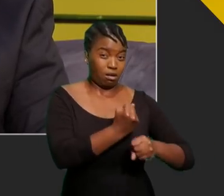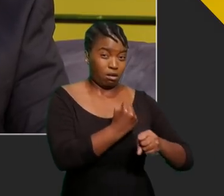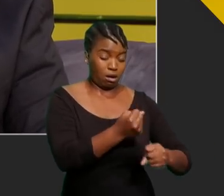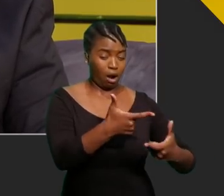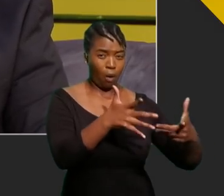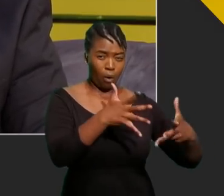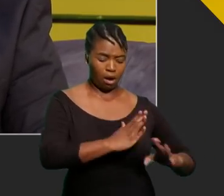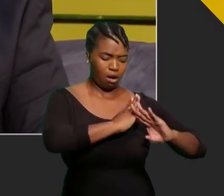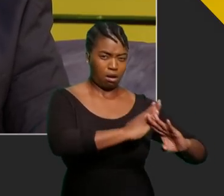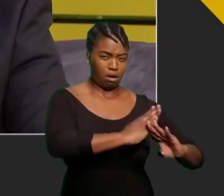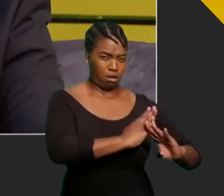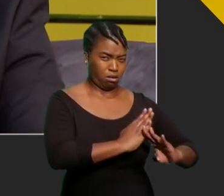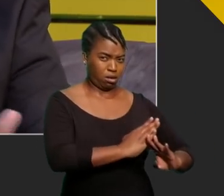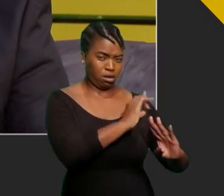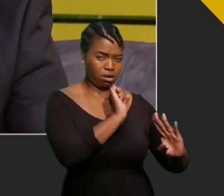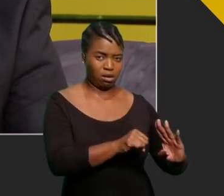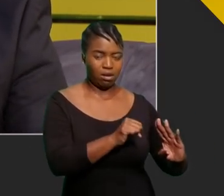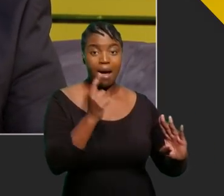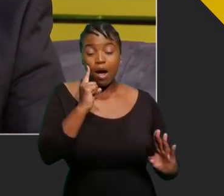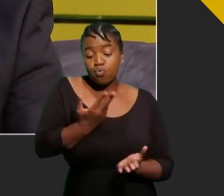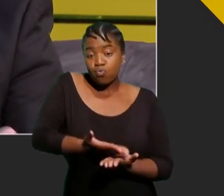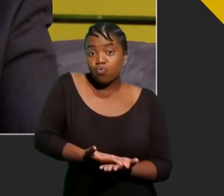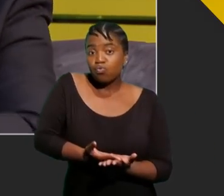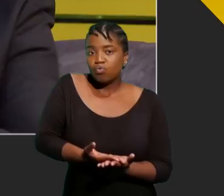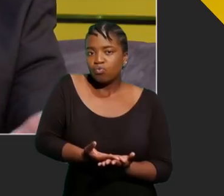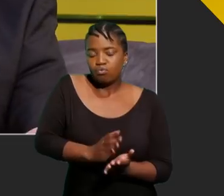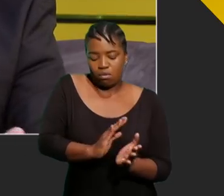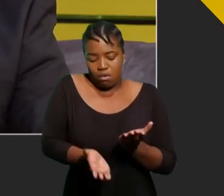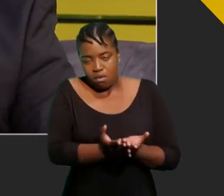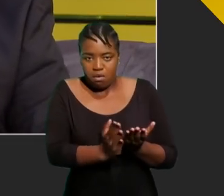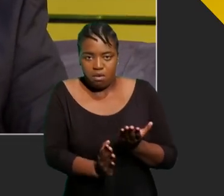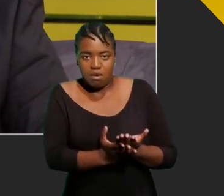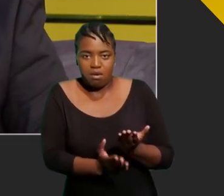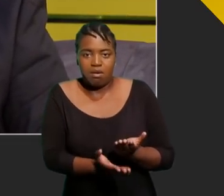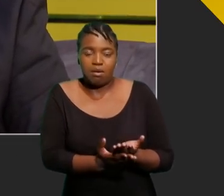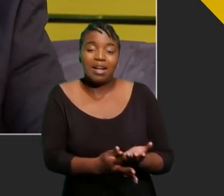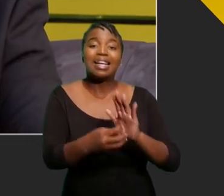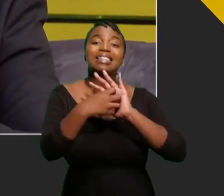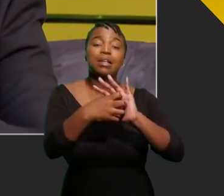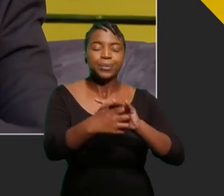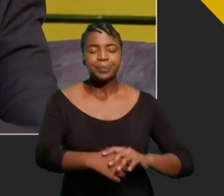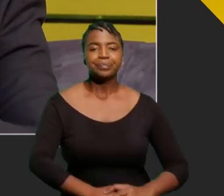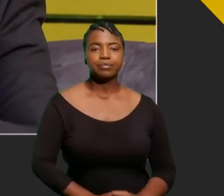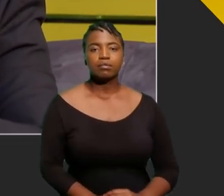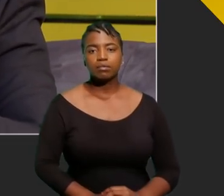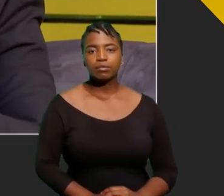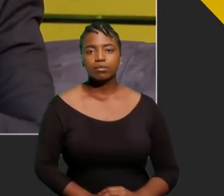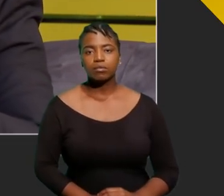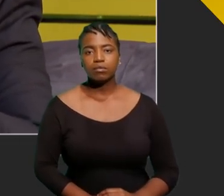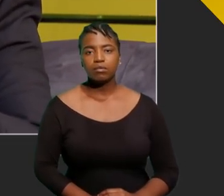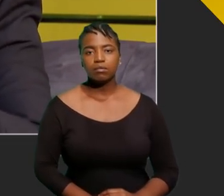defend his case. His case, yes. No other facts will be brought bare. Okay. For example,